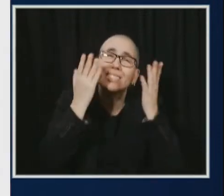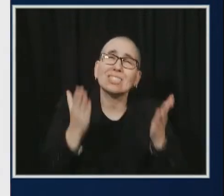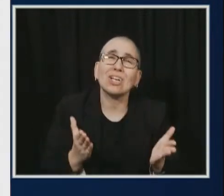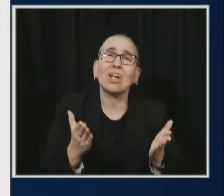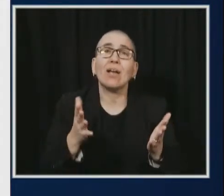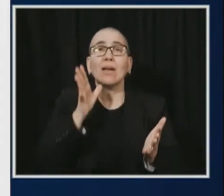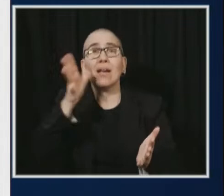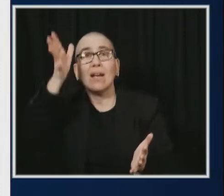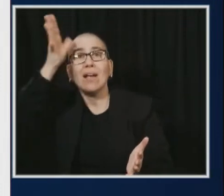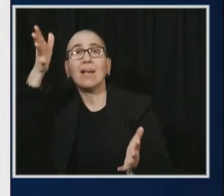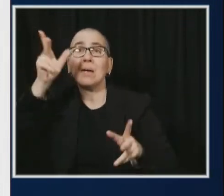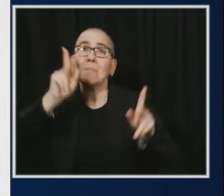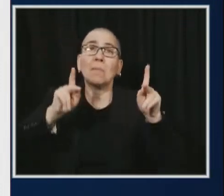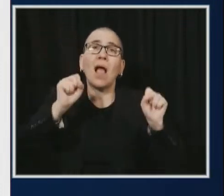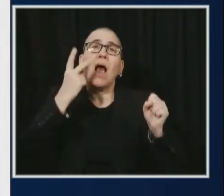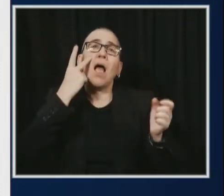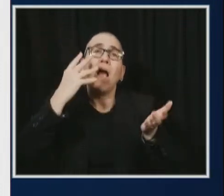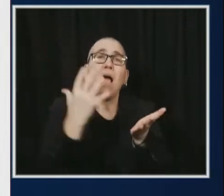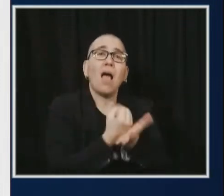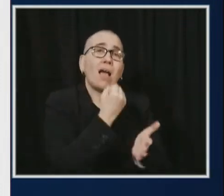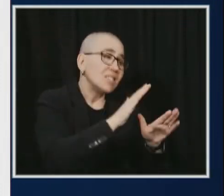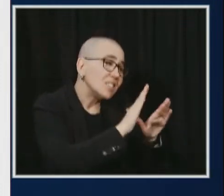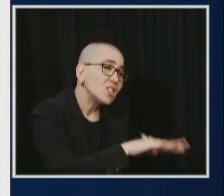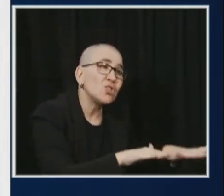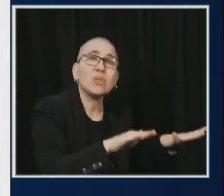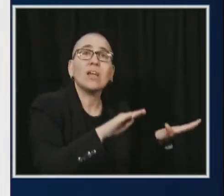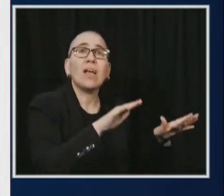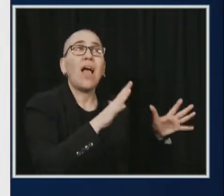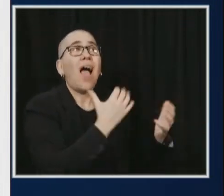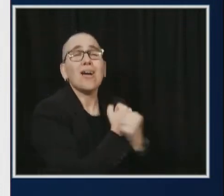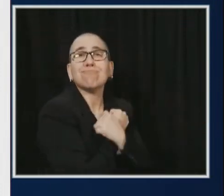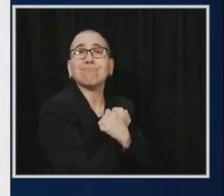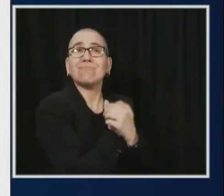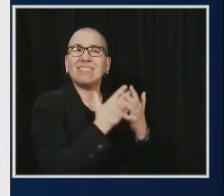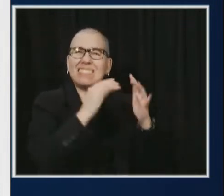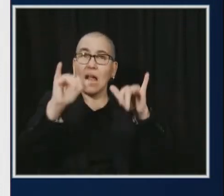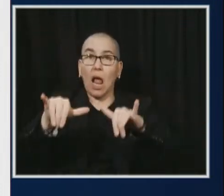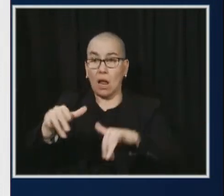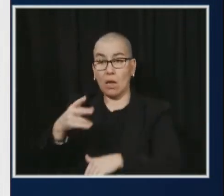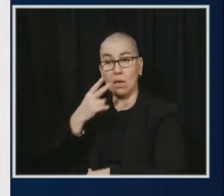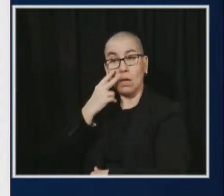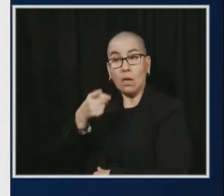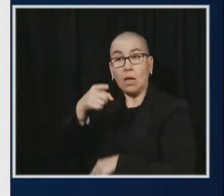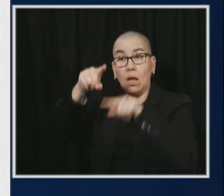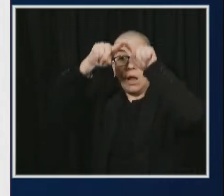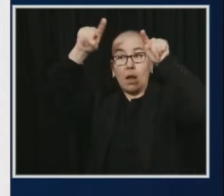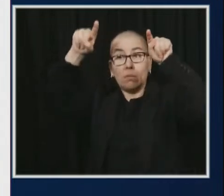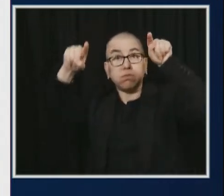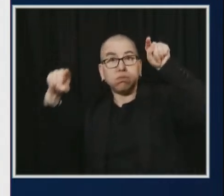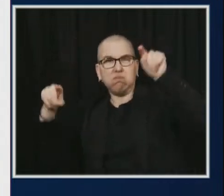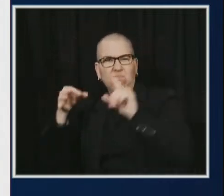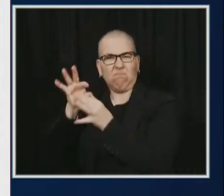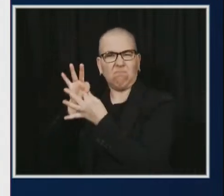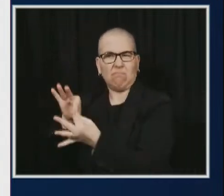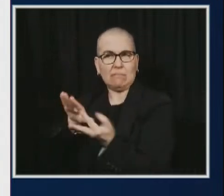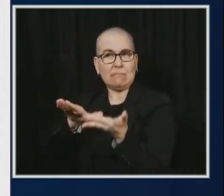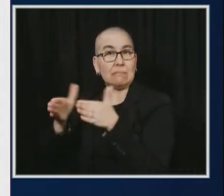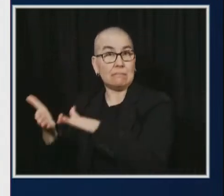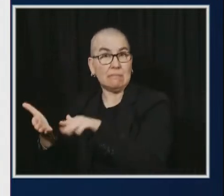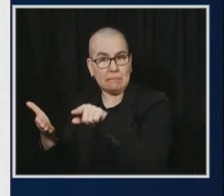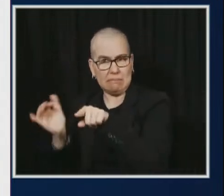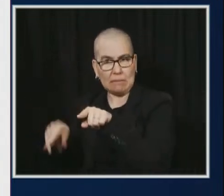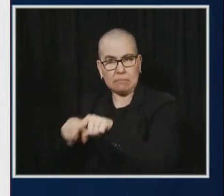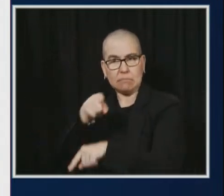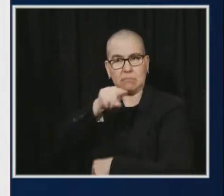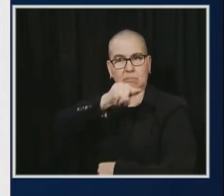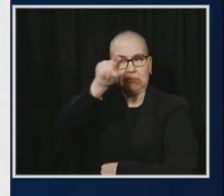So what you can see here is this is since November. When we made those decisions and asked you, with the guidance of science, leadership